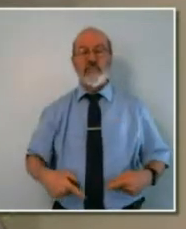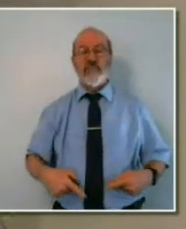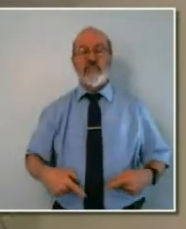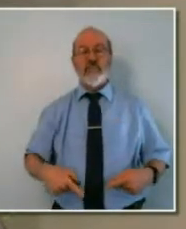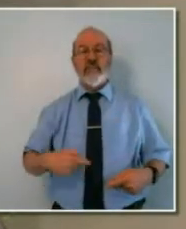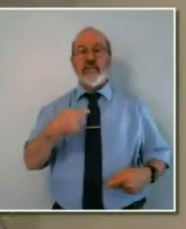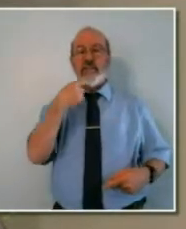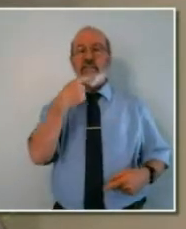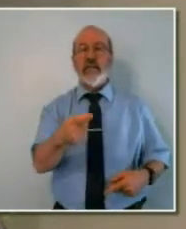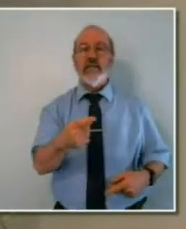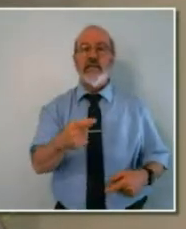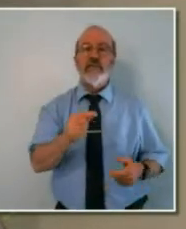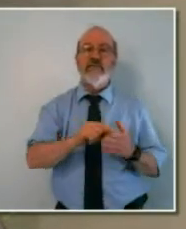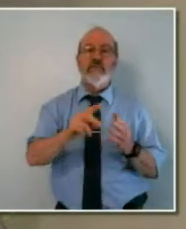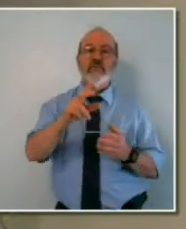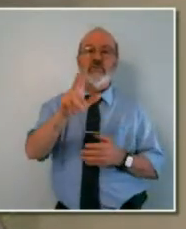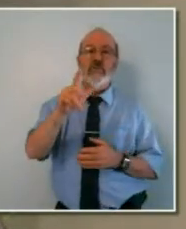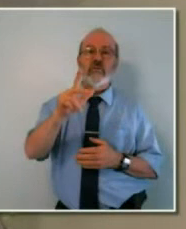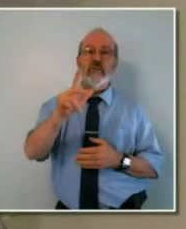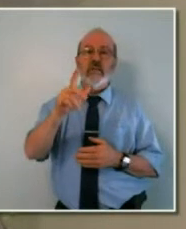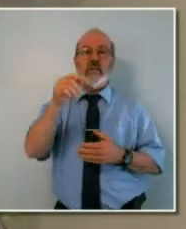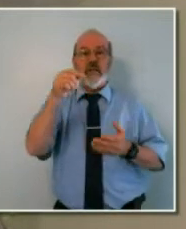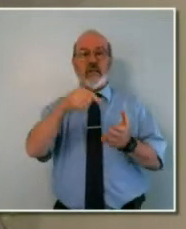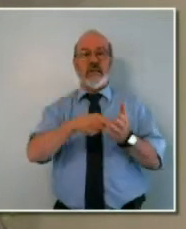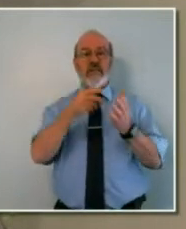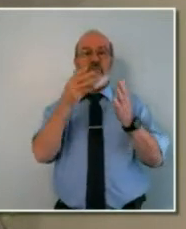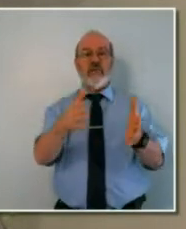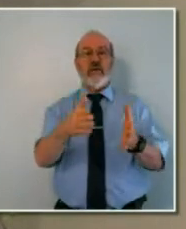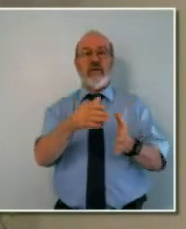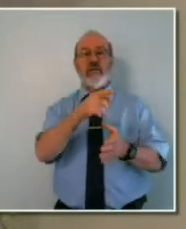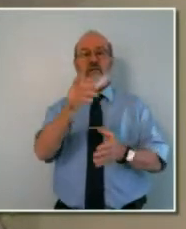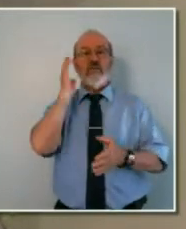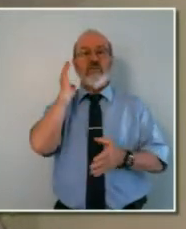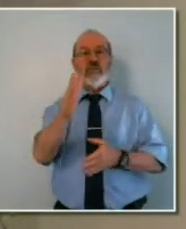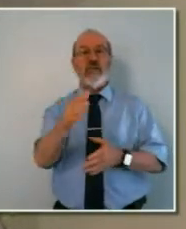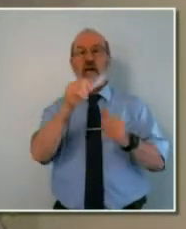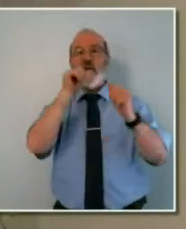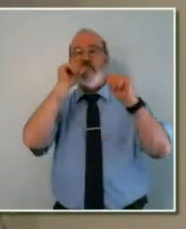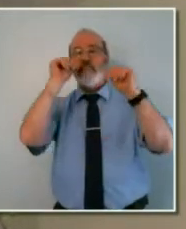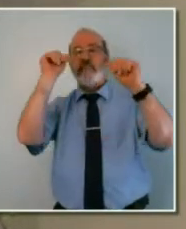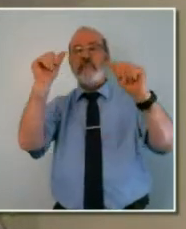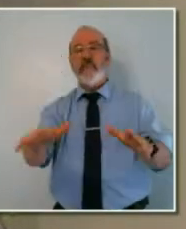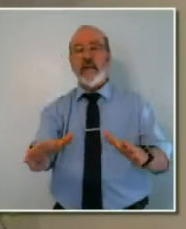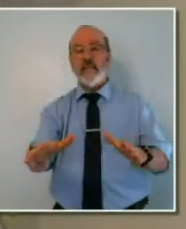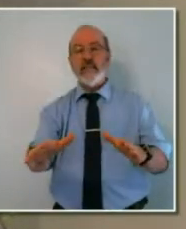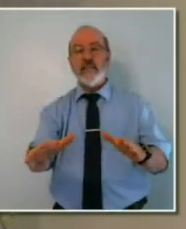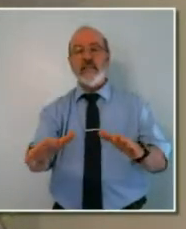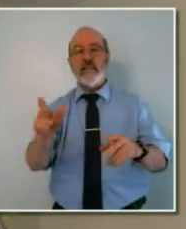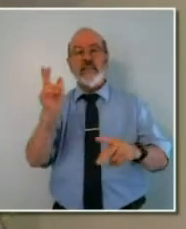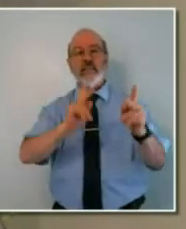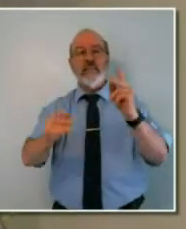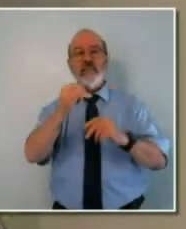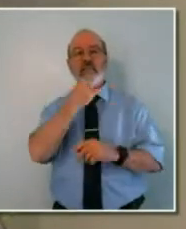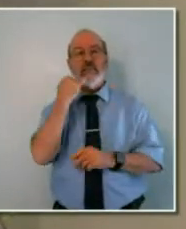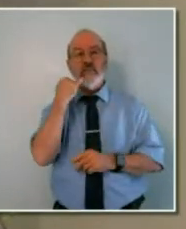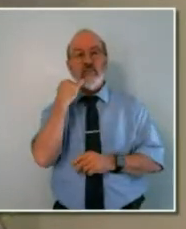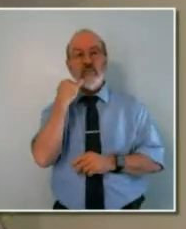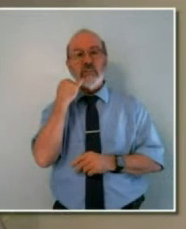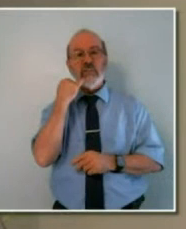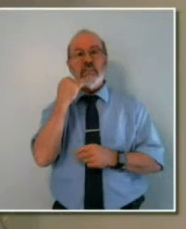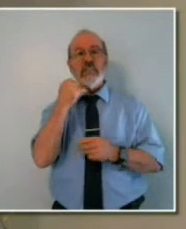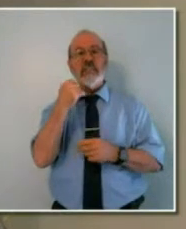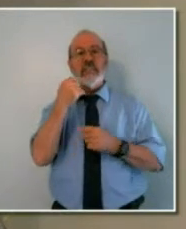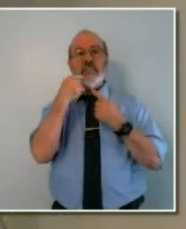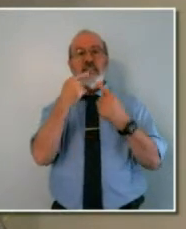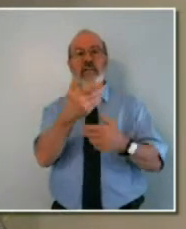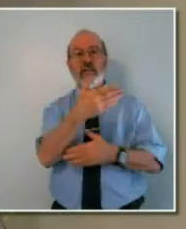Saying, in verse 23, on this wise you shall bless the children of Israel. Here's the blessing. Saying